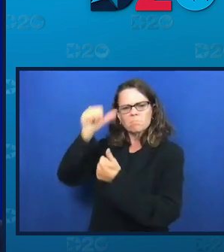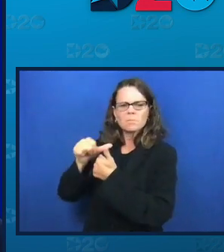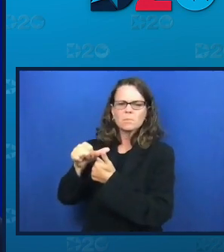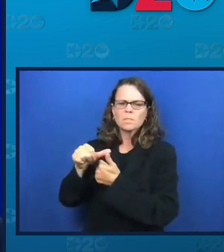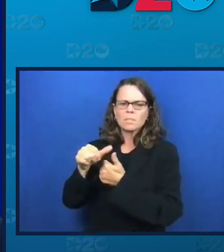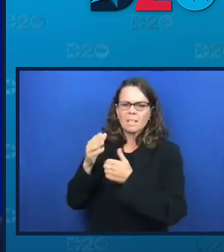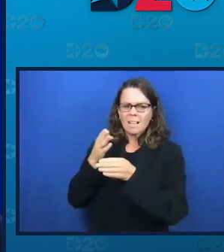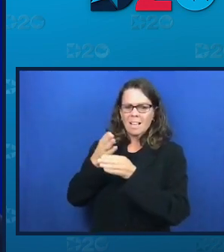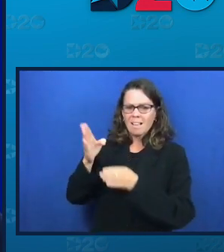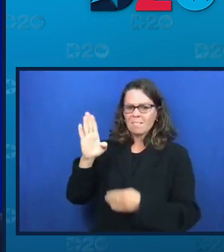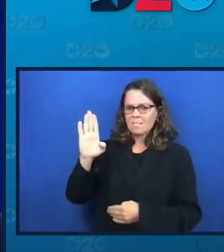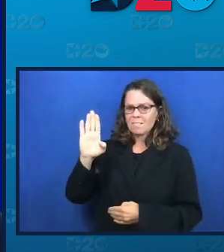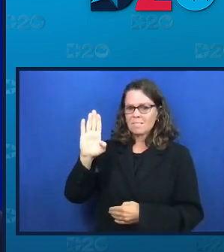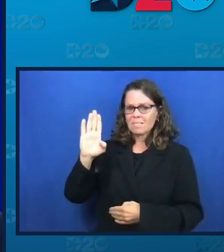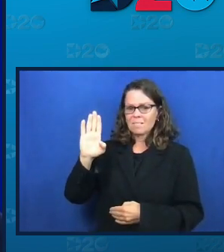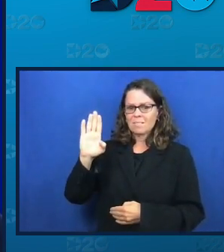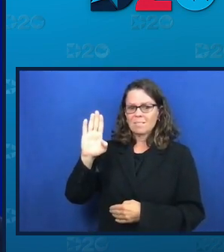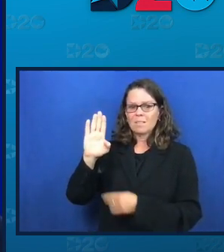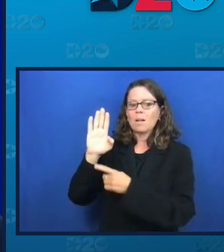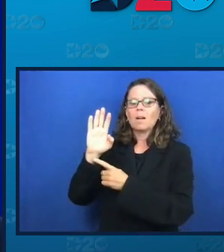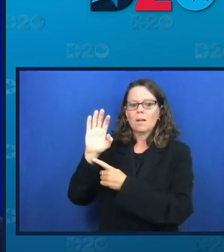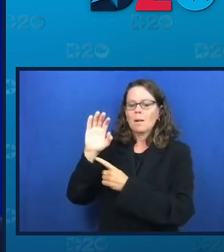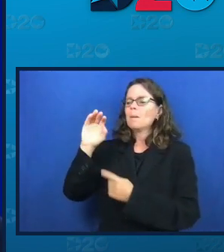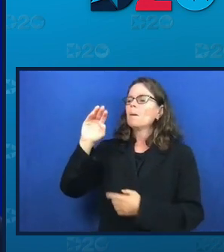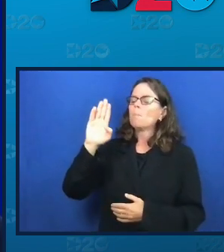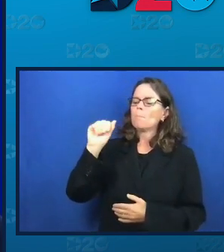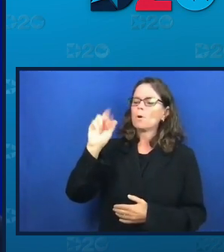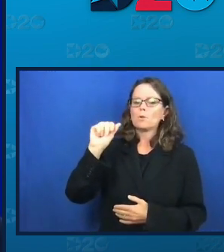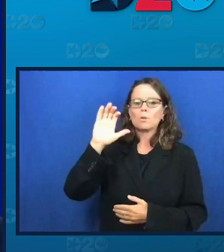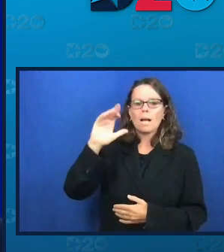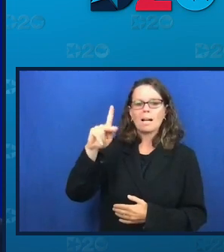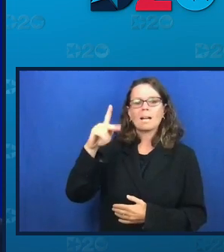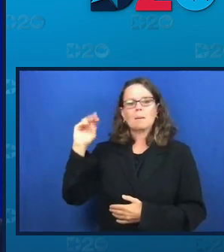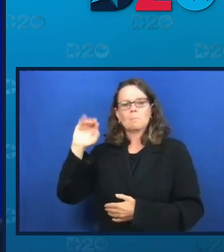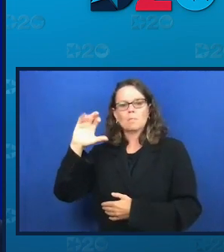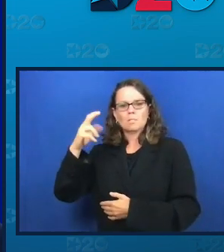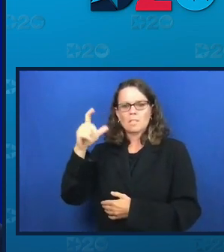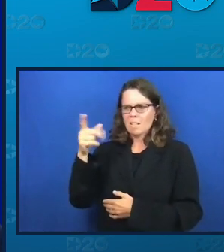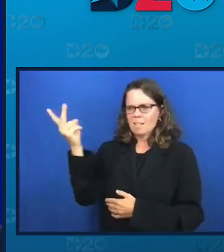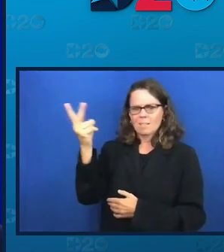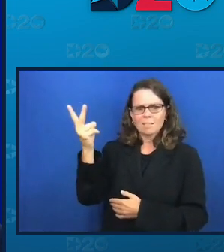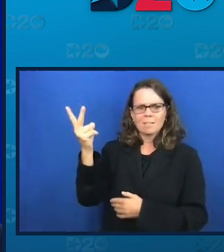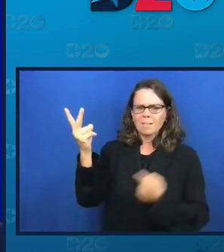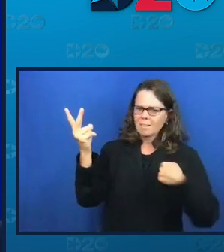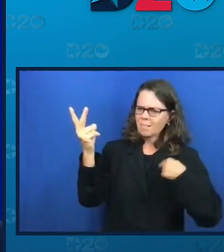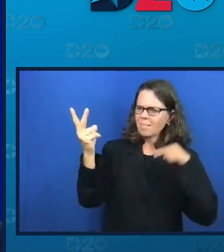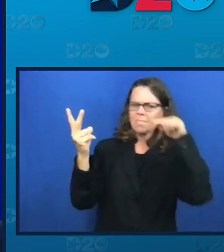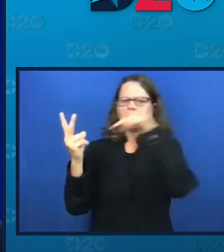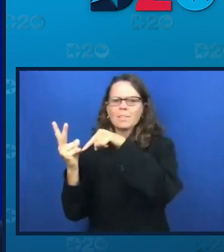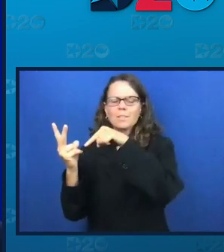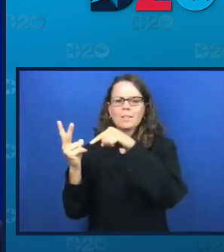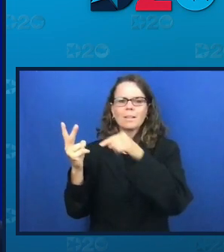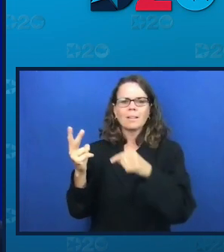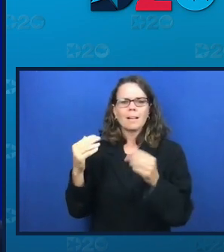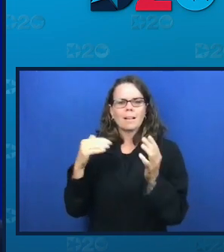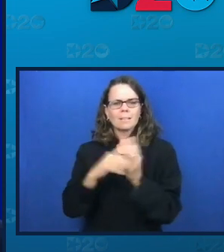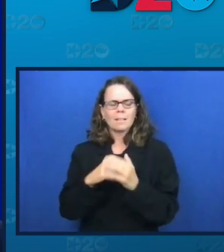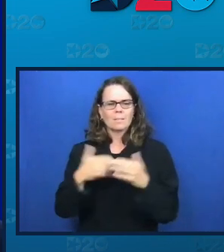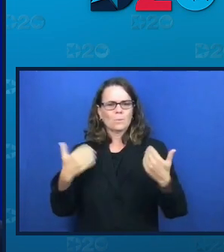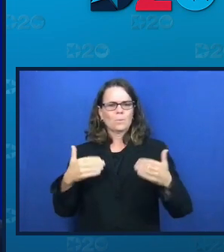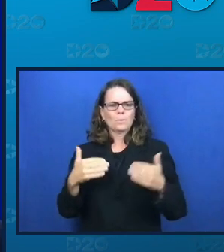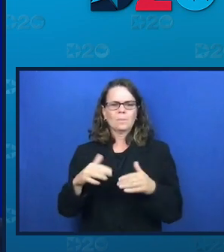there, my family, I came back on that Sunday, the regular service, because I had just lost my